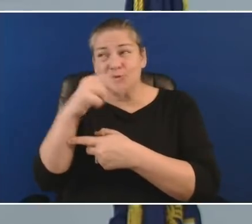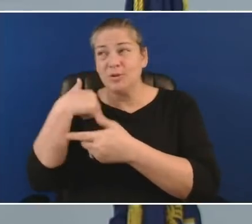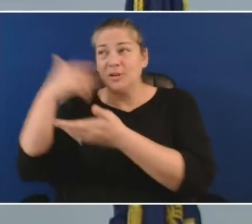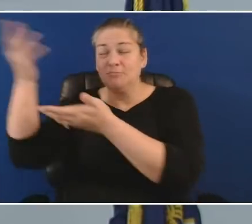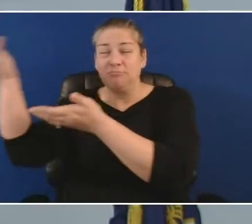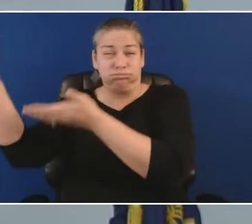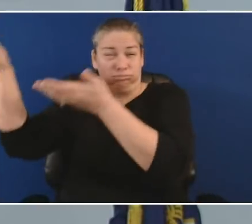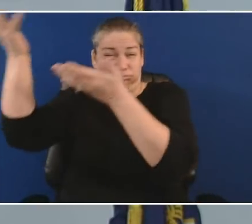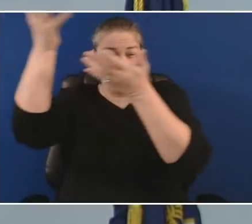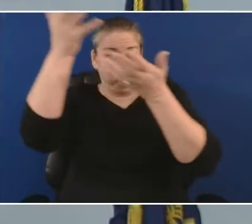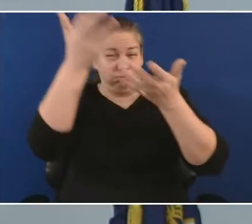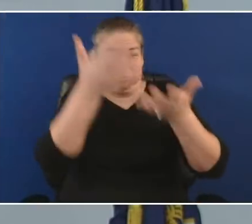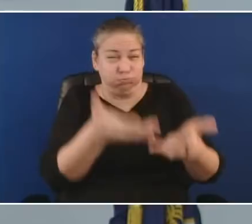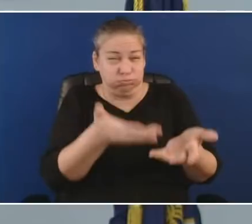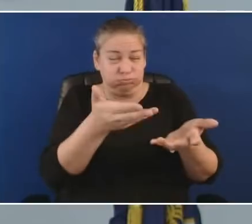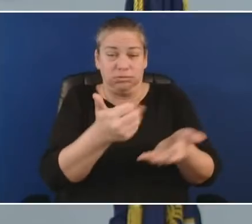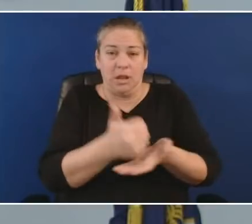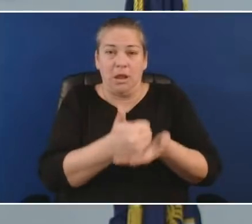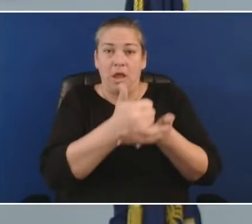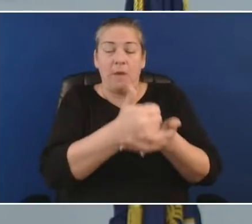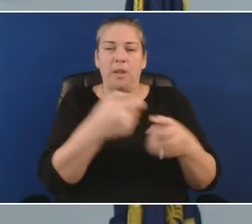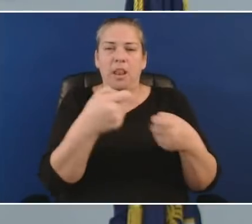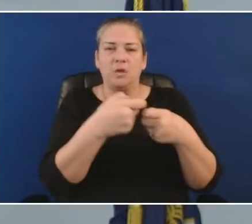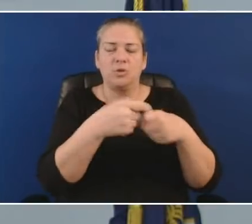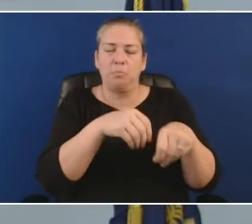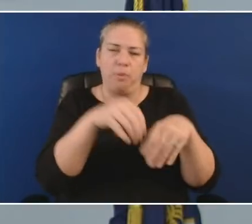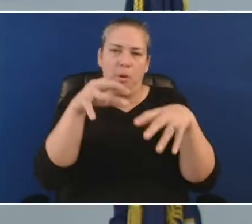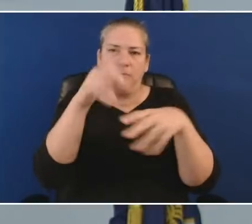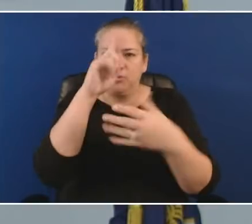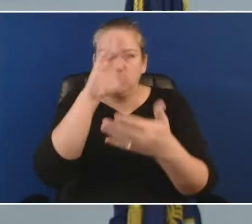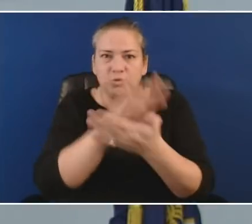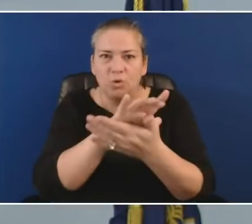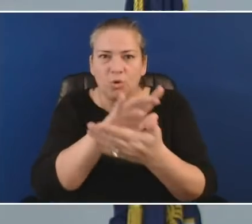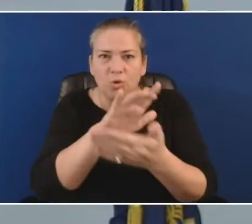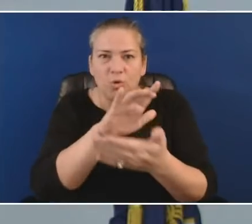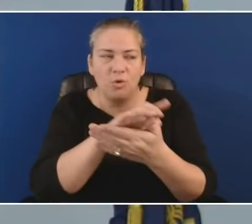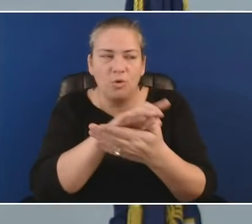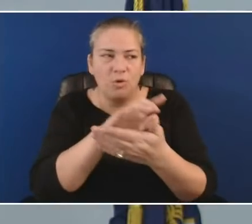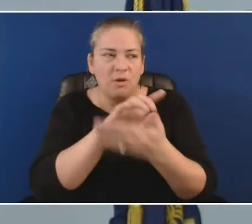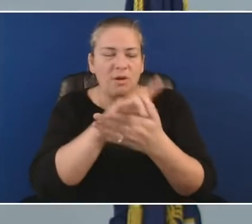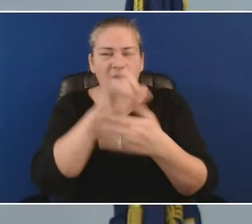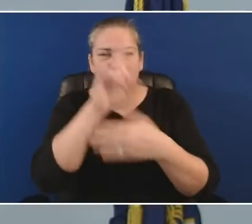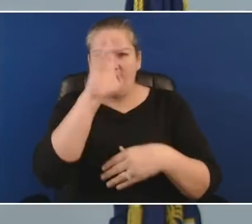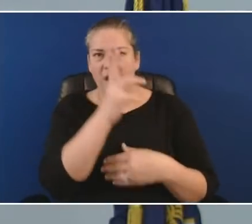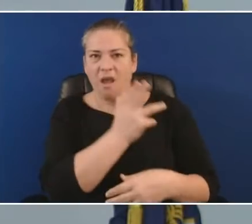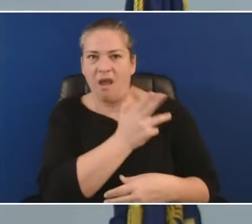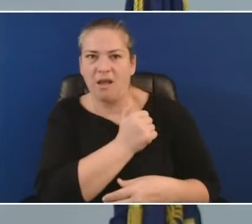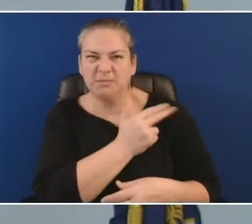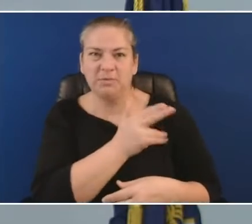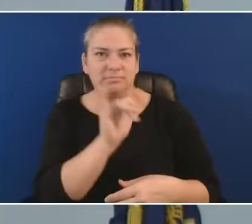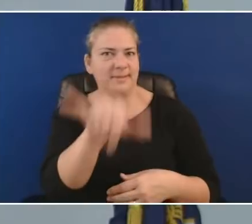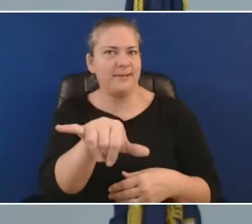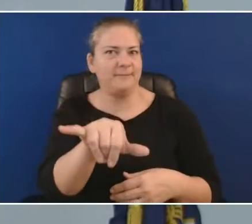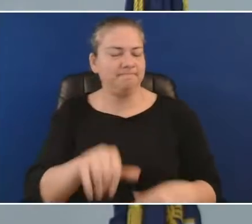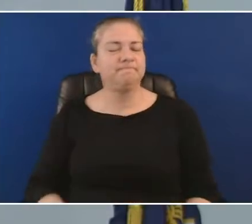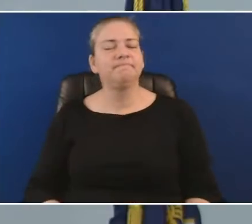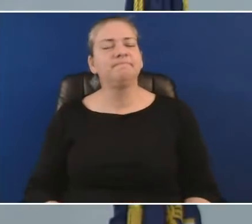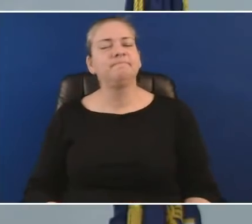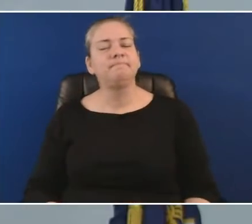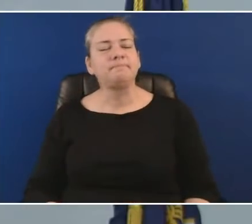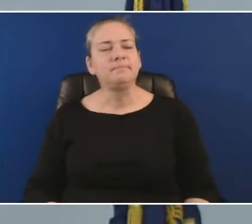a hospital, where it is needed. Since our last stop, there are two